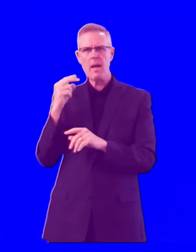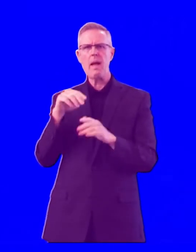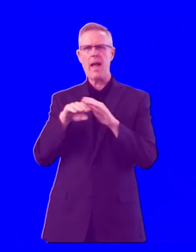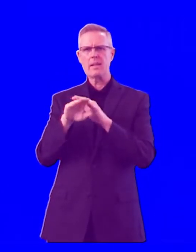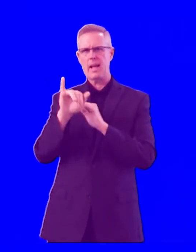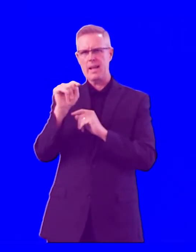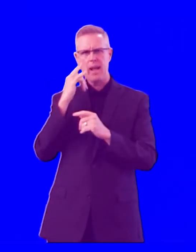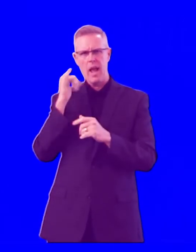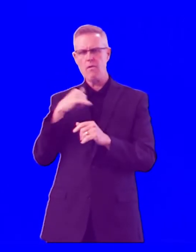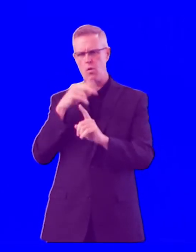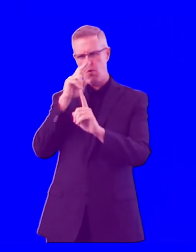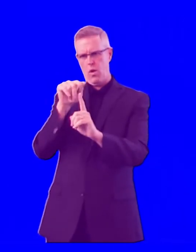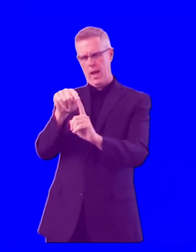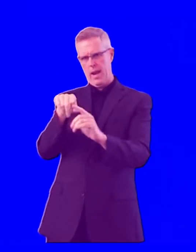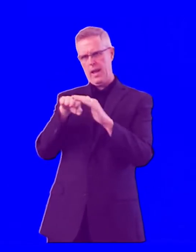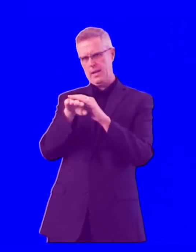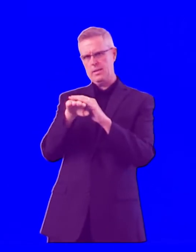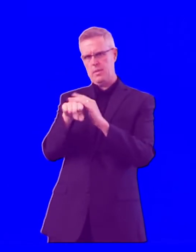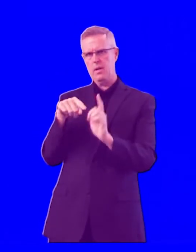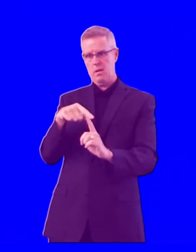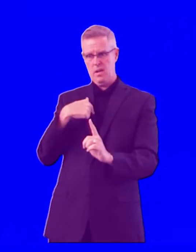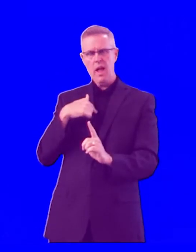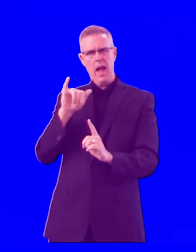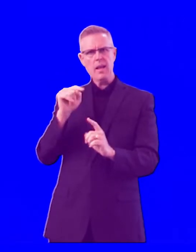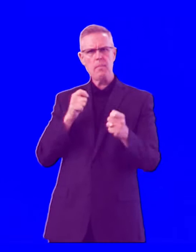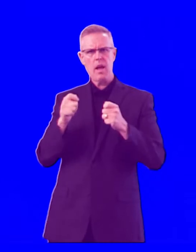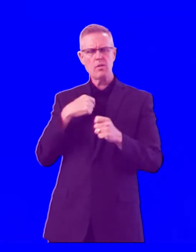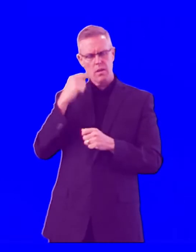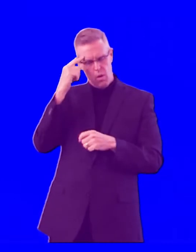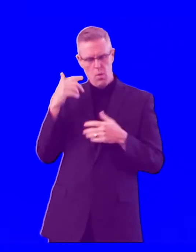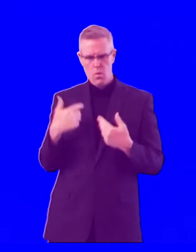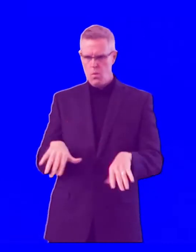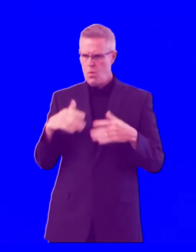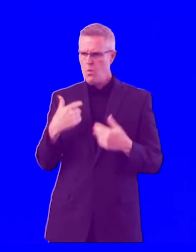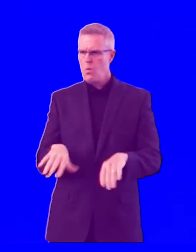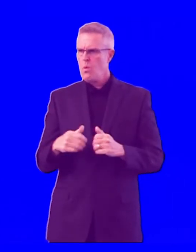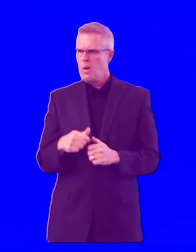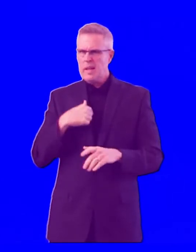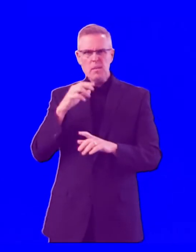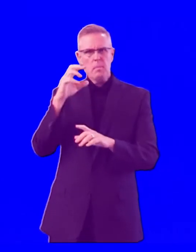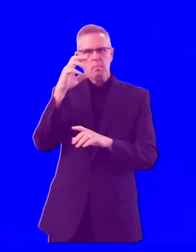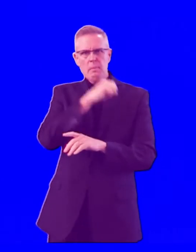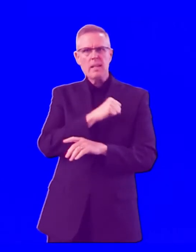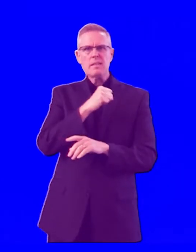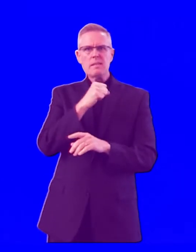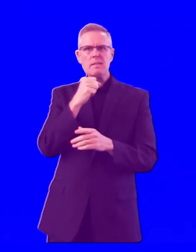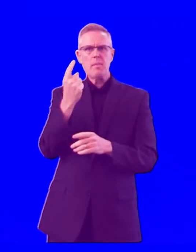IT California, and I looked at accessibility, I, as an IT manager, thought, wow, boy, have I really missed